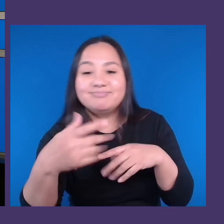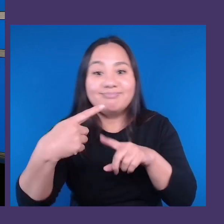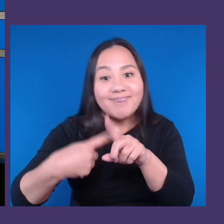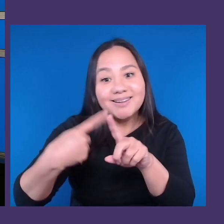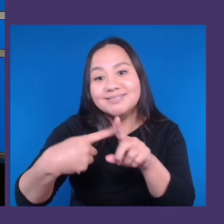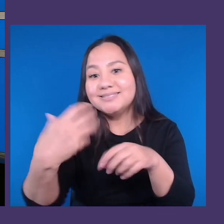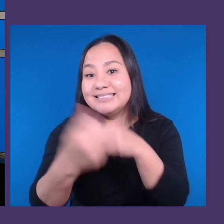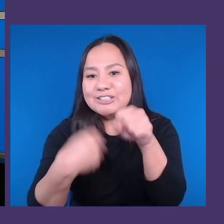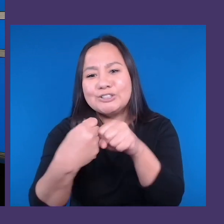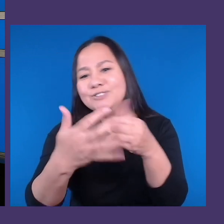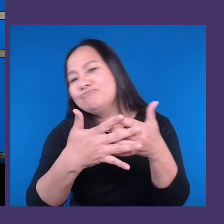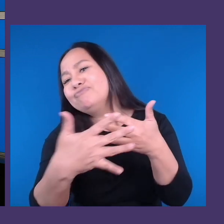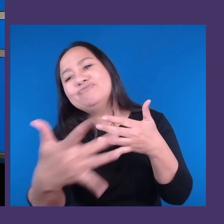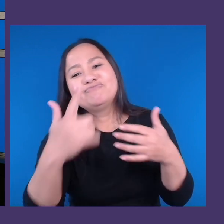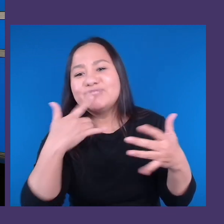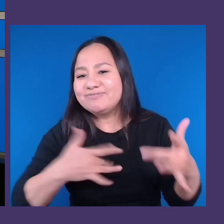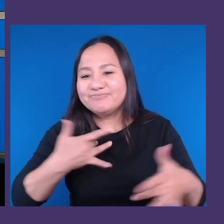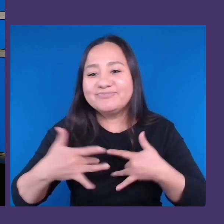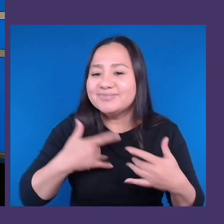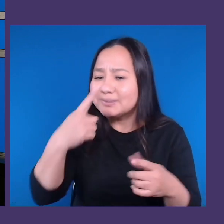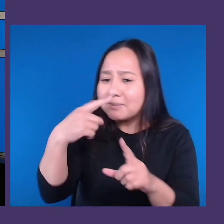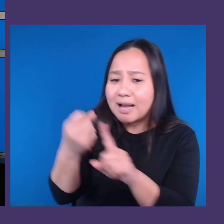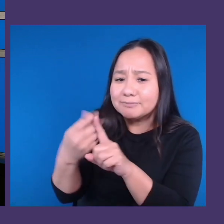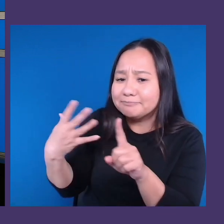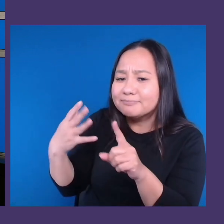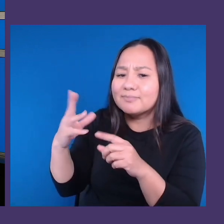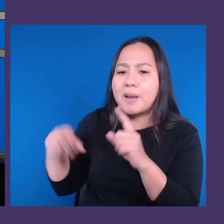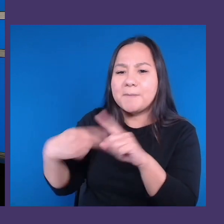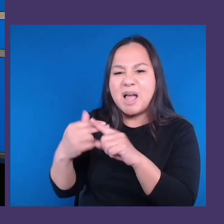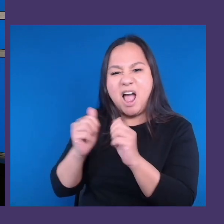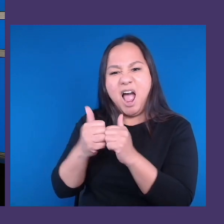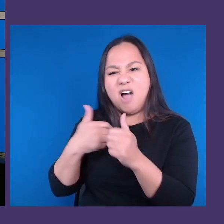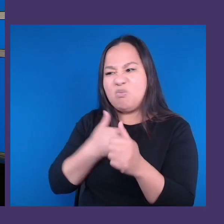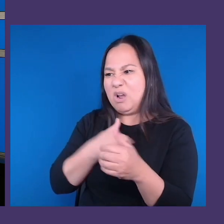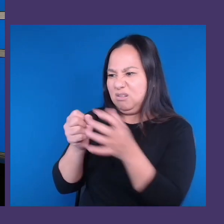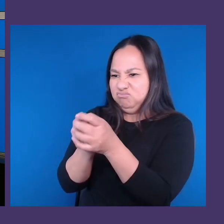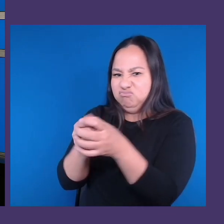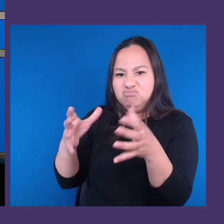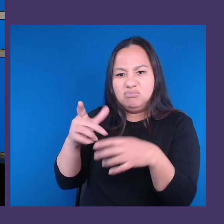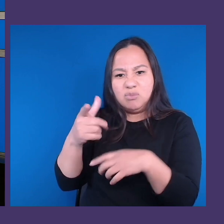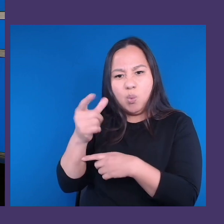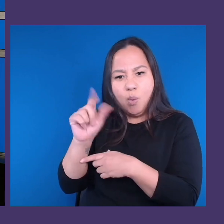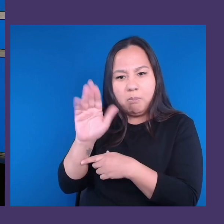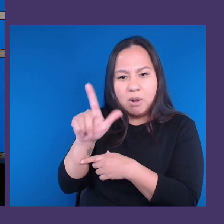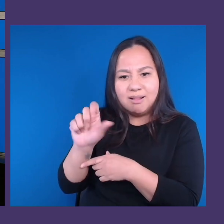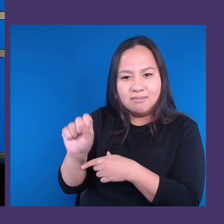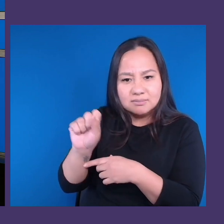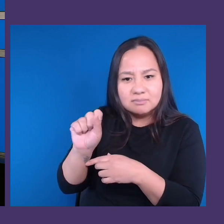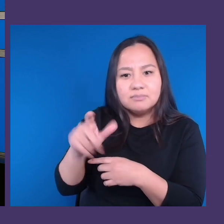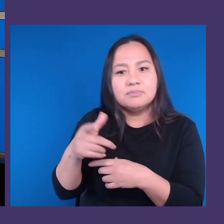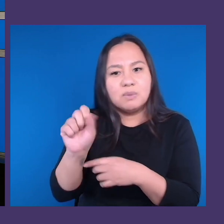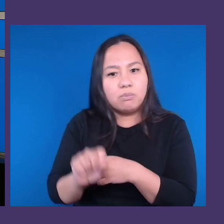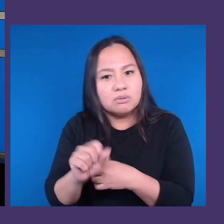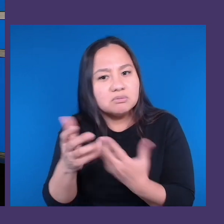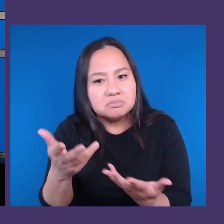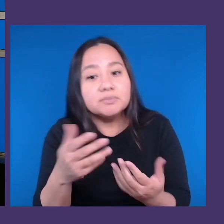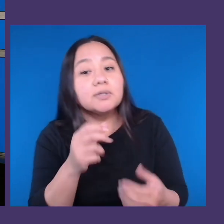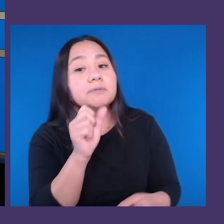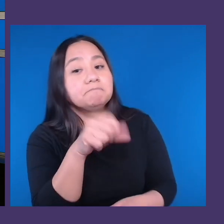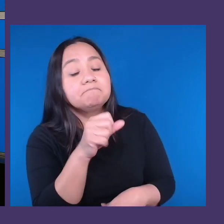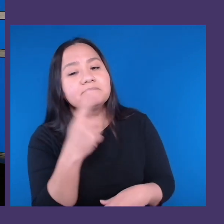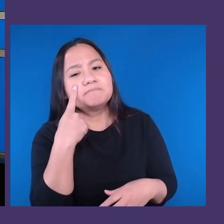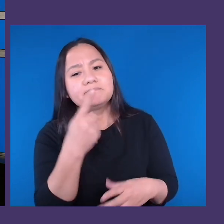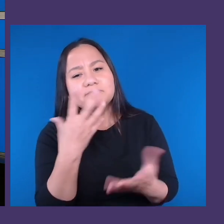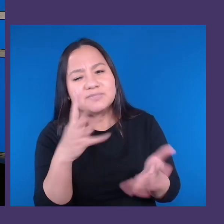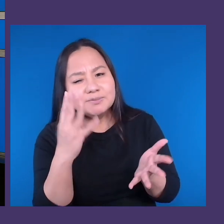how we're extending that to the global South. Well, I think you've experienced this, haven't you? I mean, because you and I both make